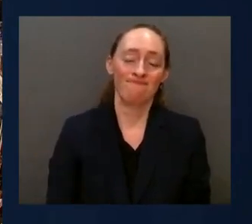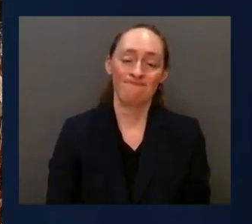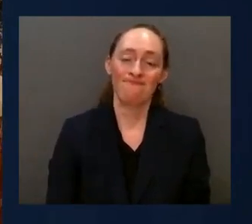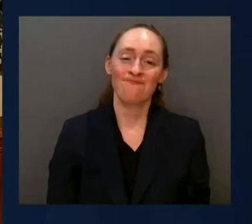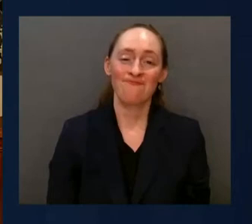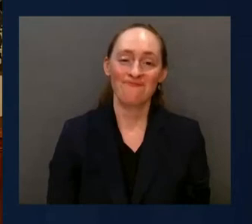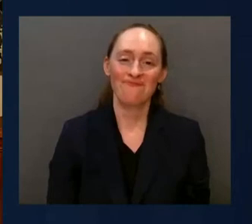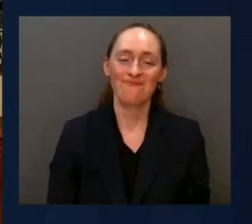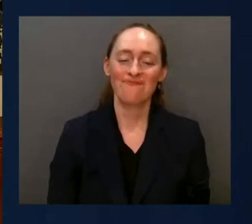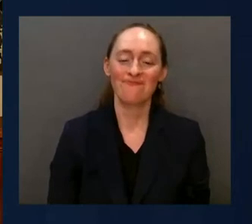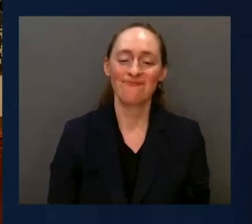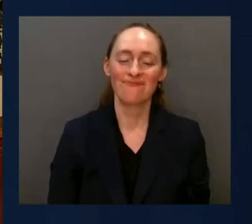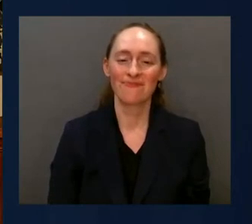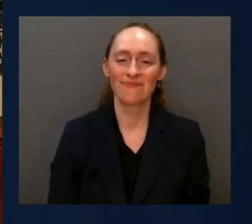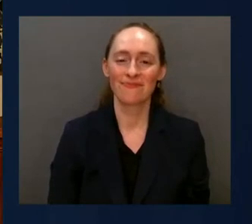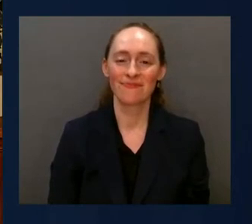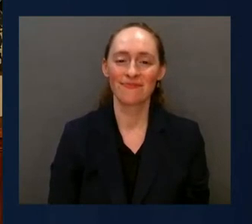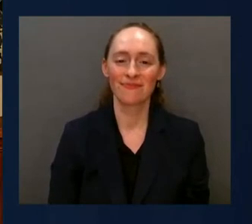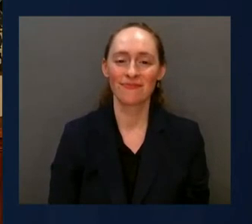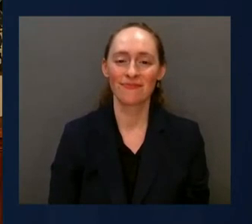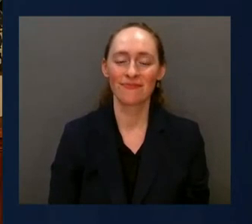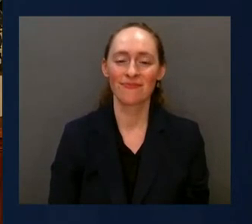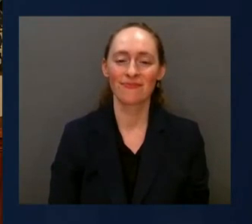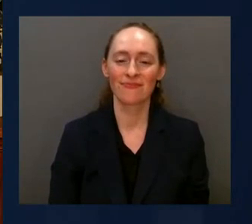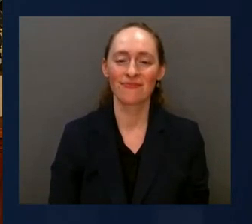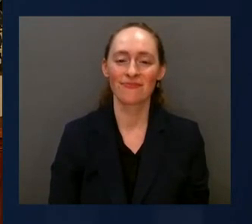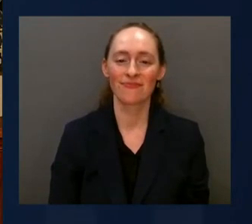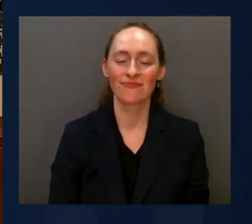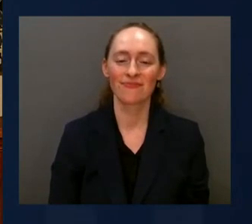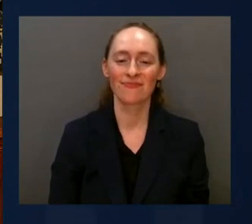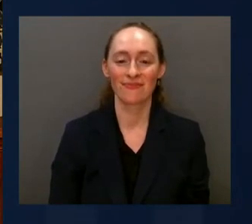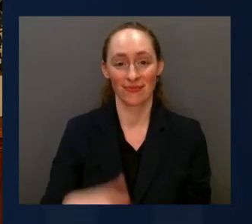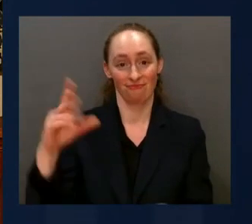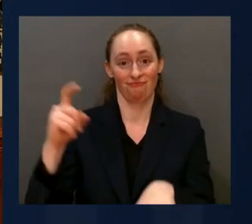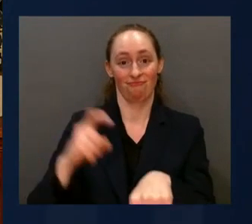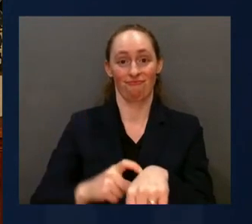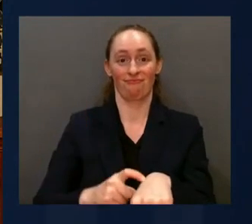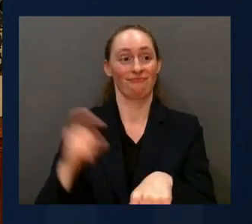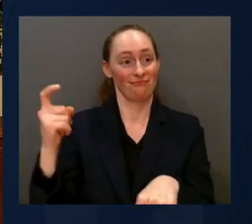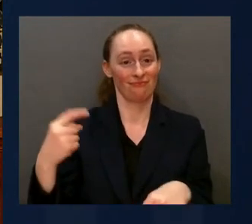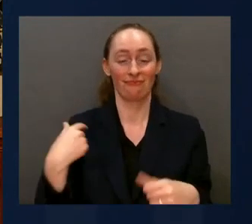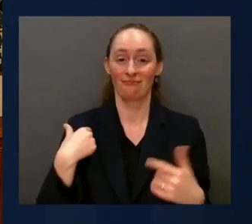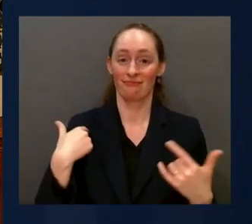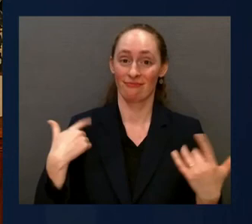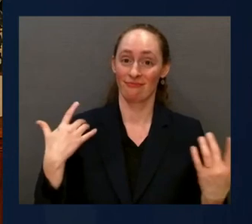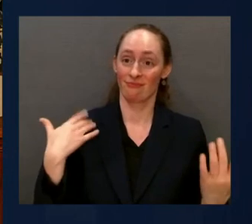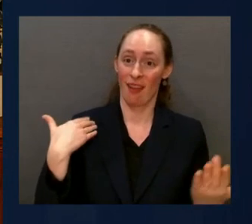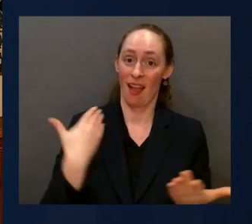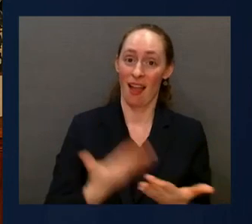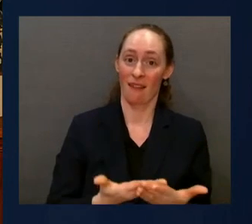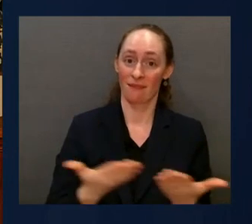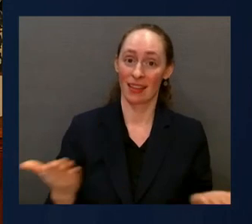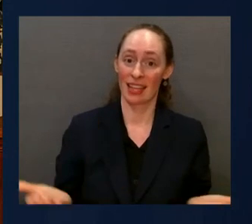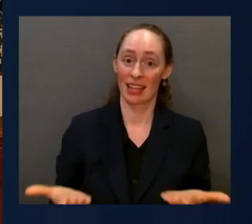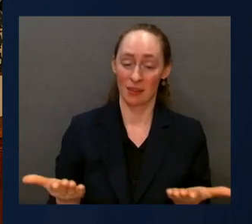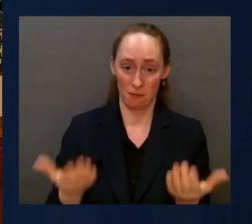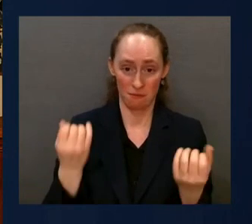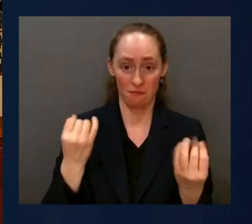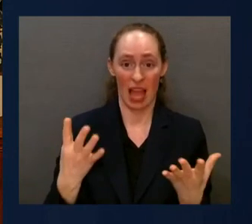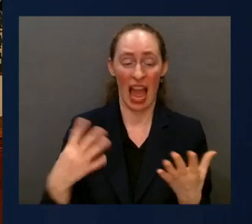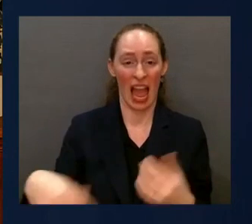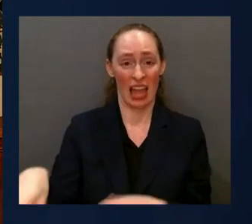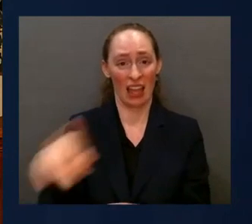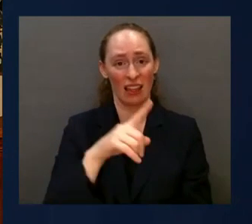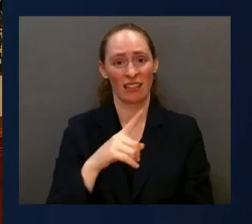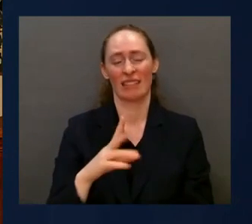when I came to office, most assured that bipartisanship assumed was impossible, but never believed it. That's